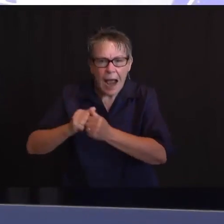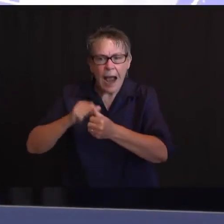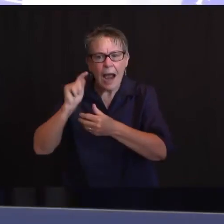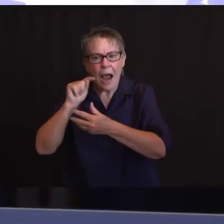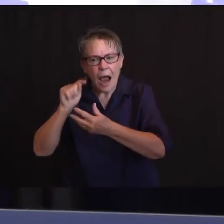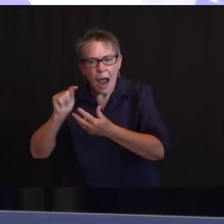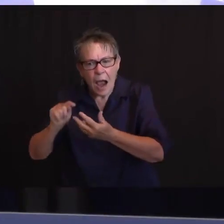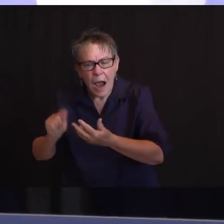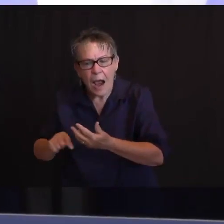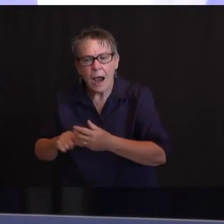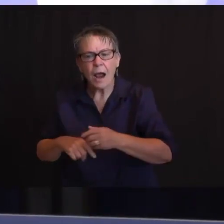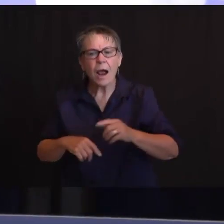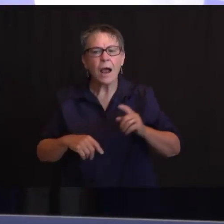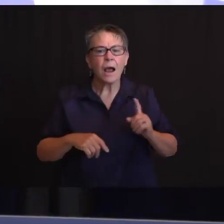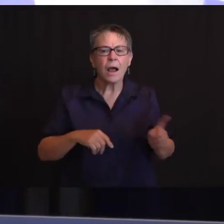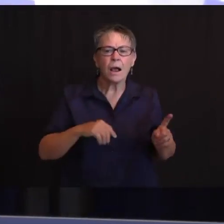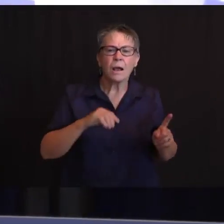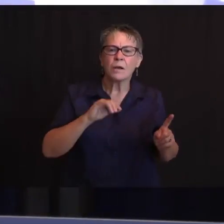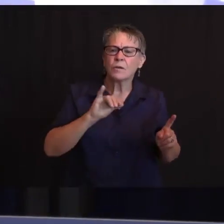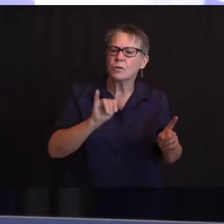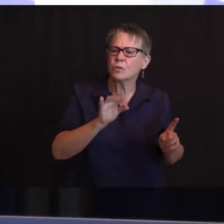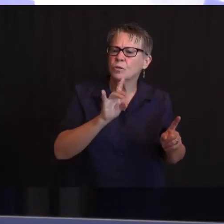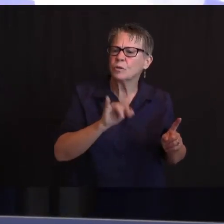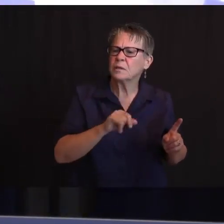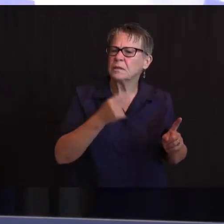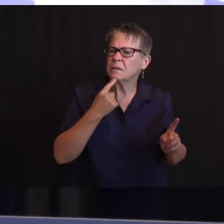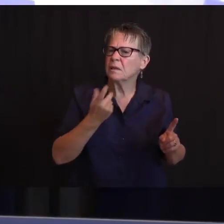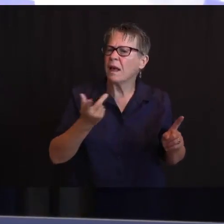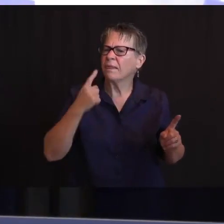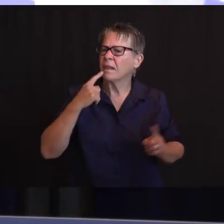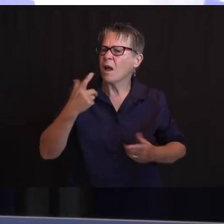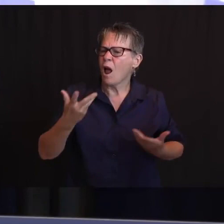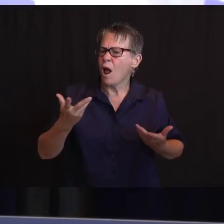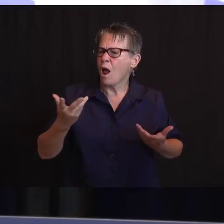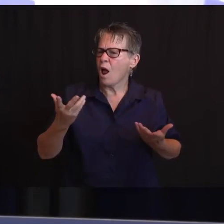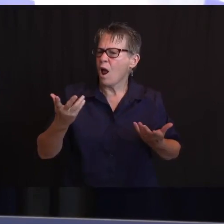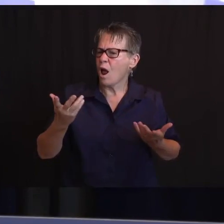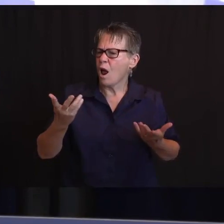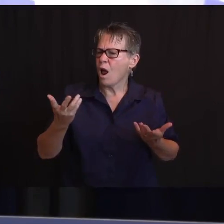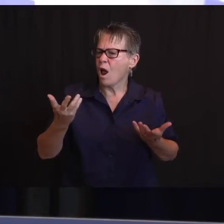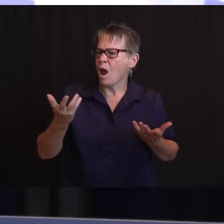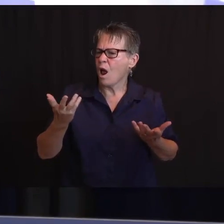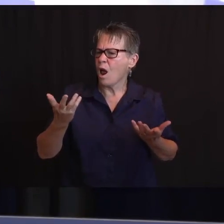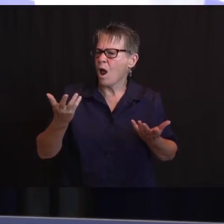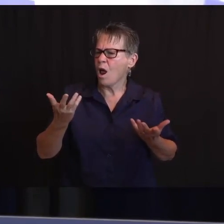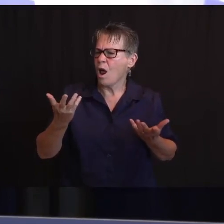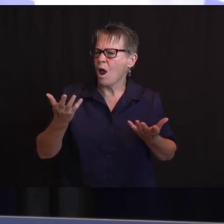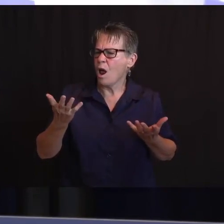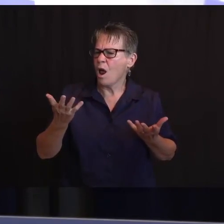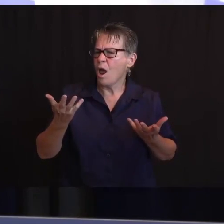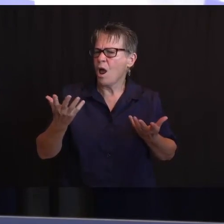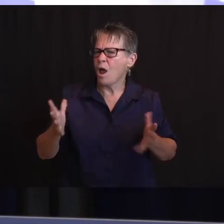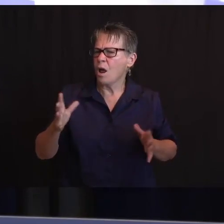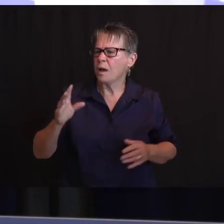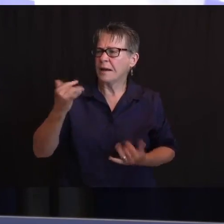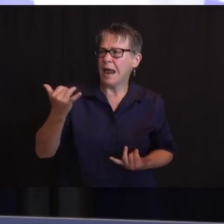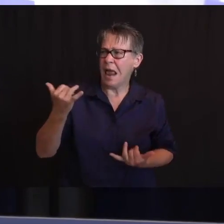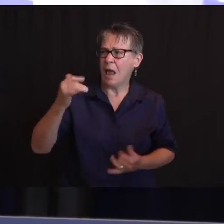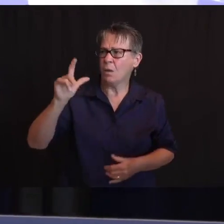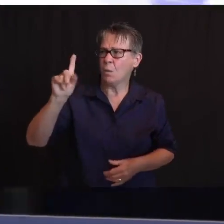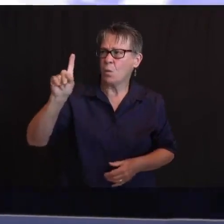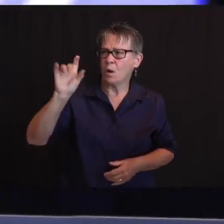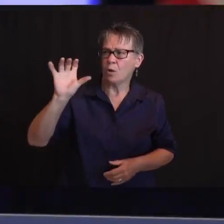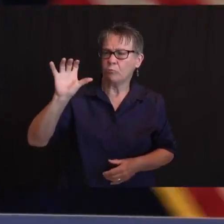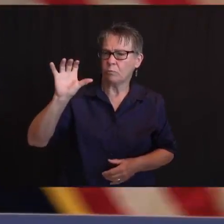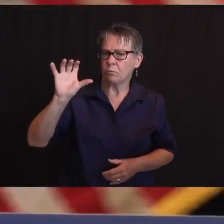not had an outbreak in the 28-day period, which is one of the first requirements. But I'll get back to you on that. Can you make sure we